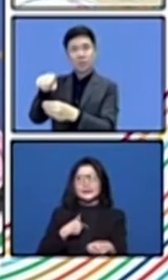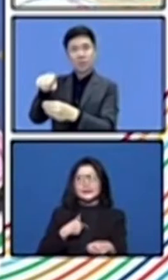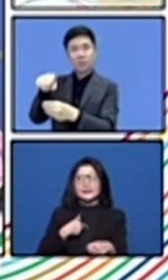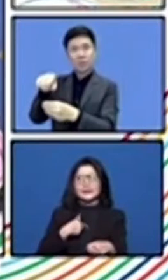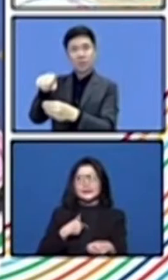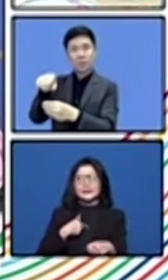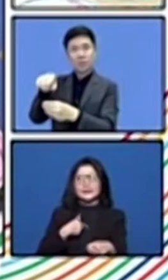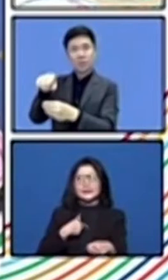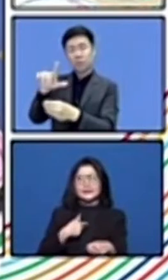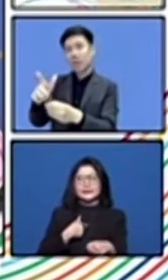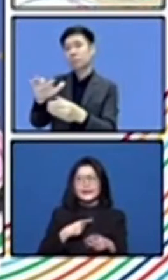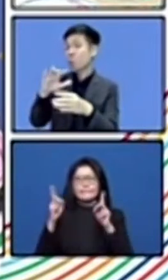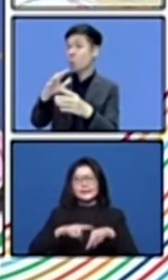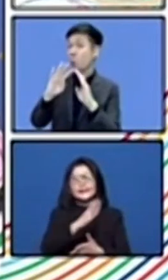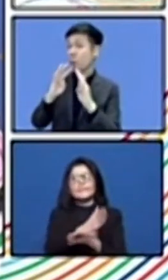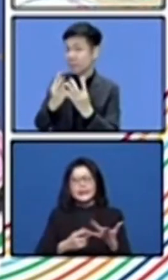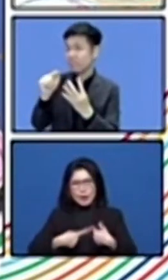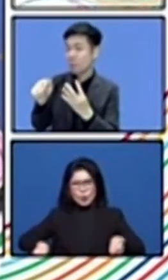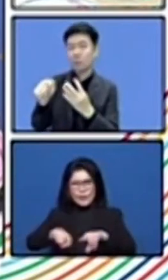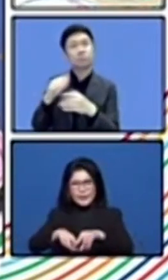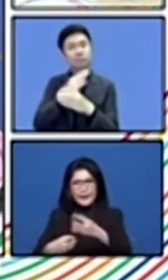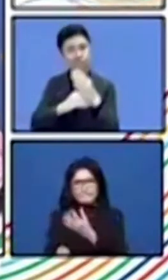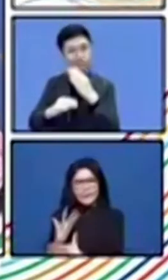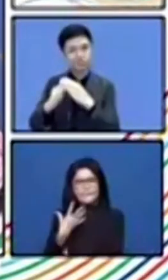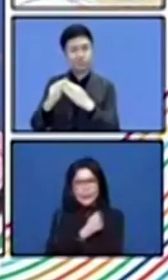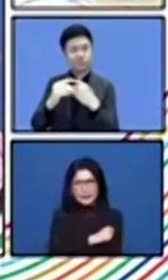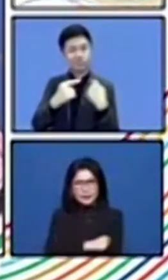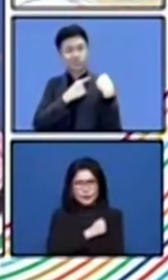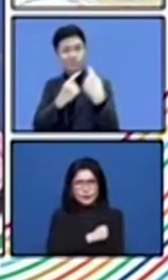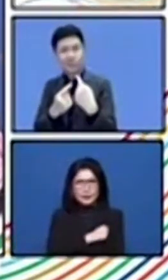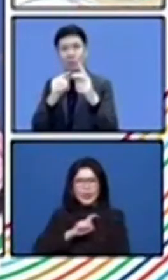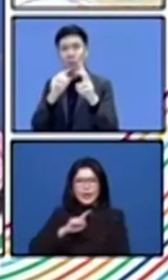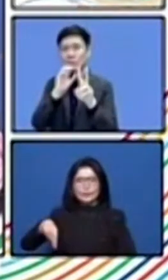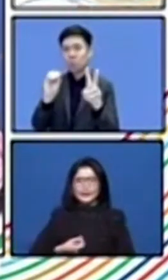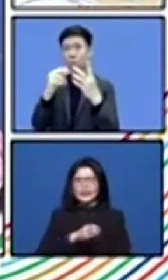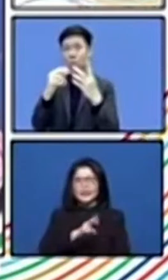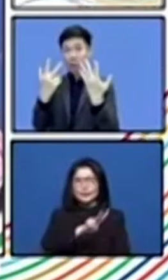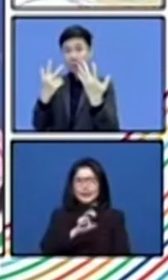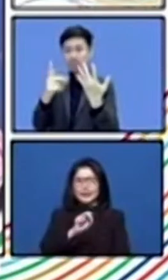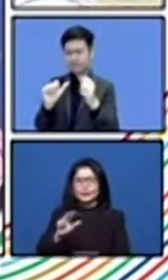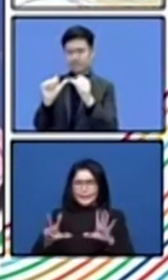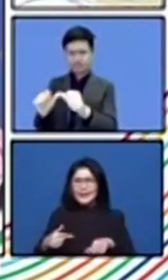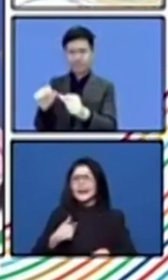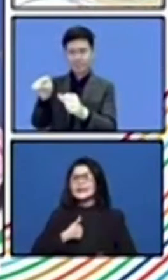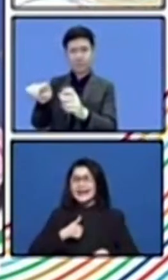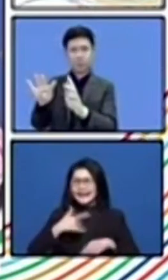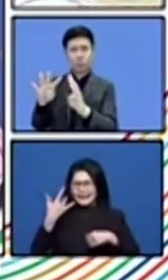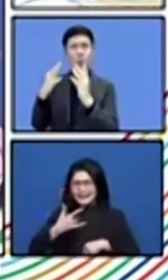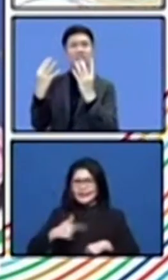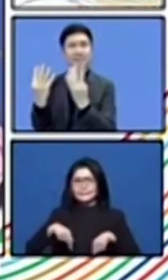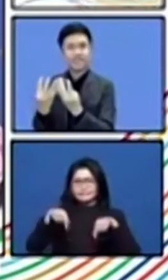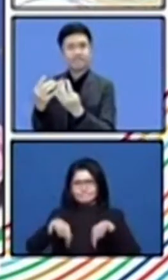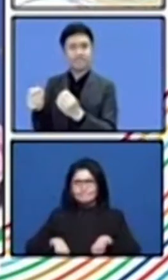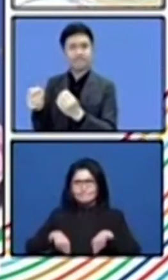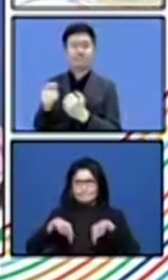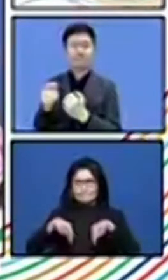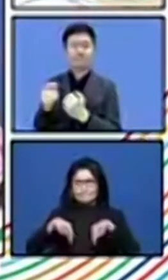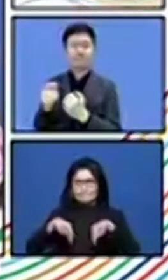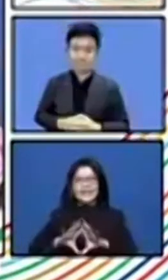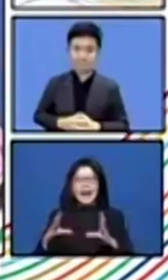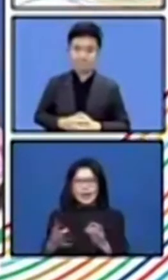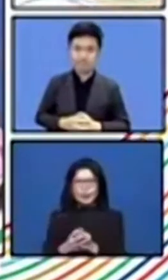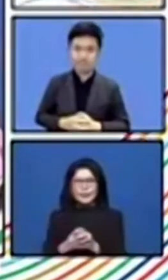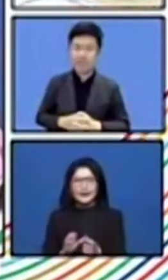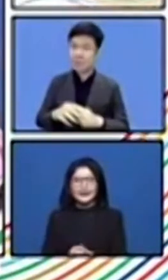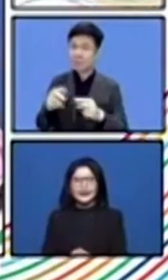2008 and I remain in such standing committee up to now I also choose to participate